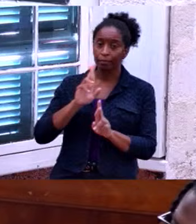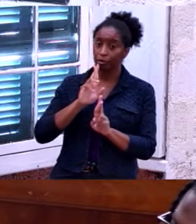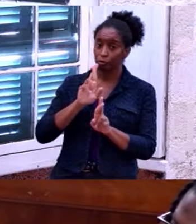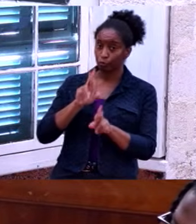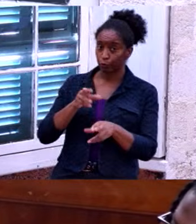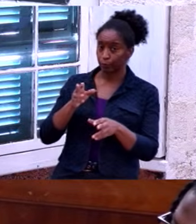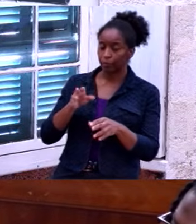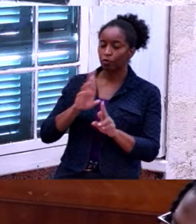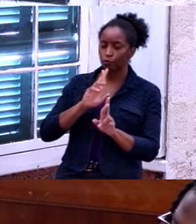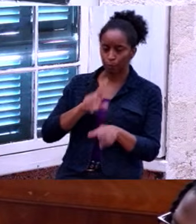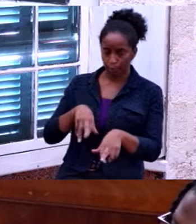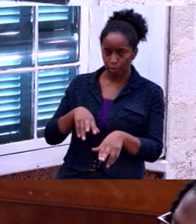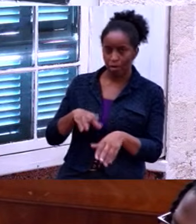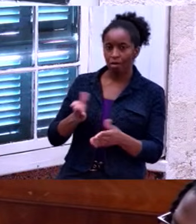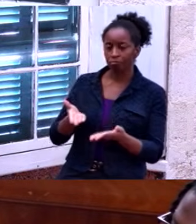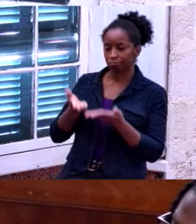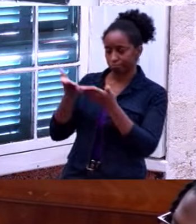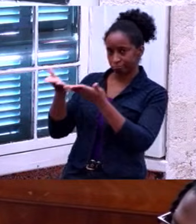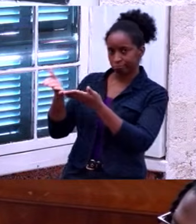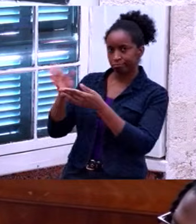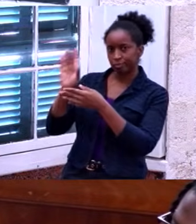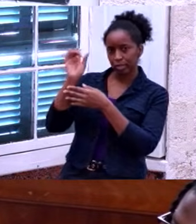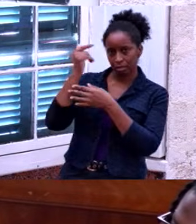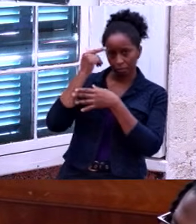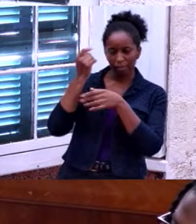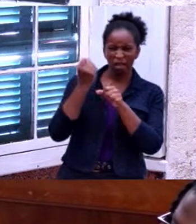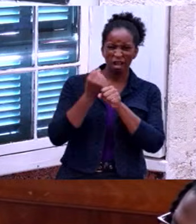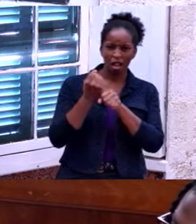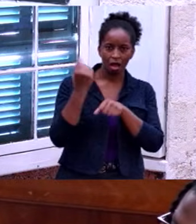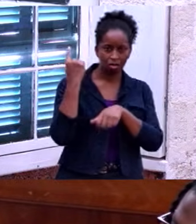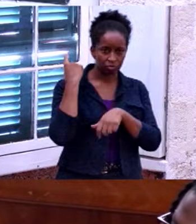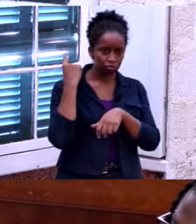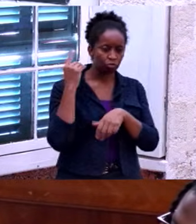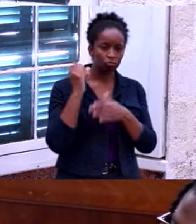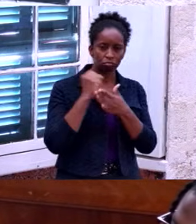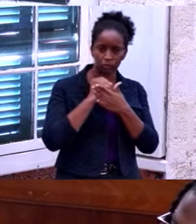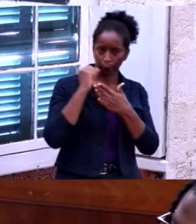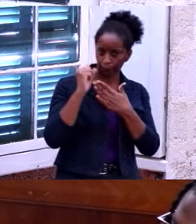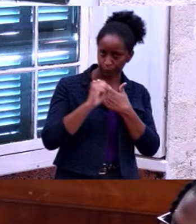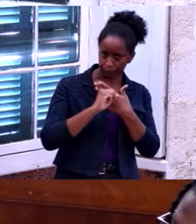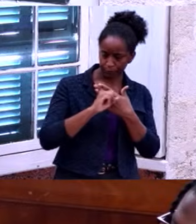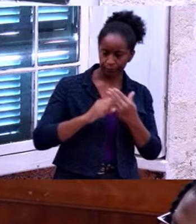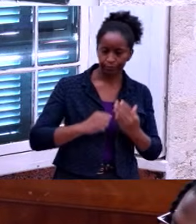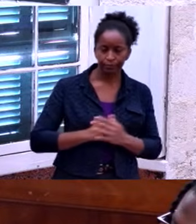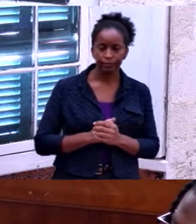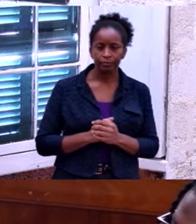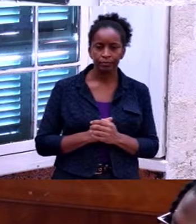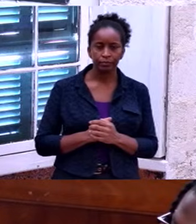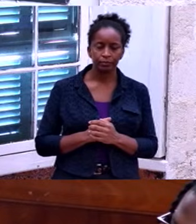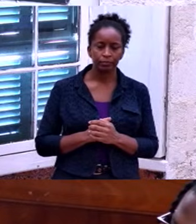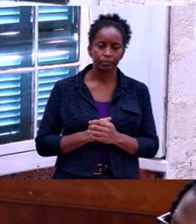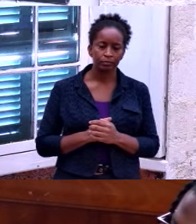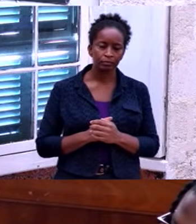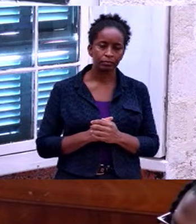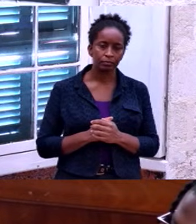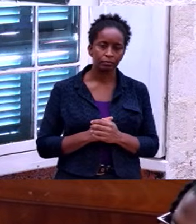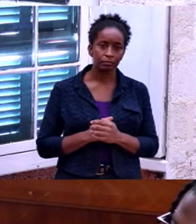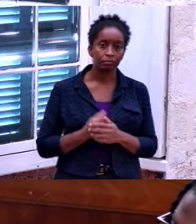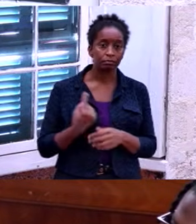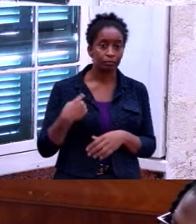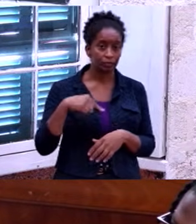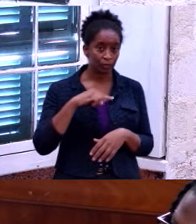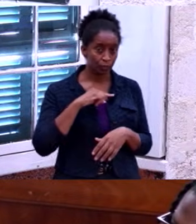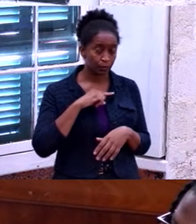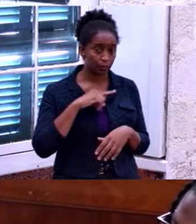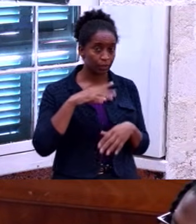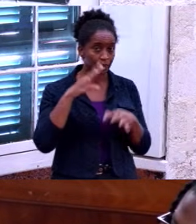since last year, late last year, around this time, September last year. And we presented our findings to